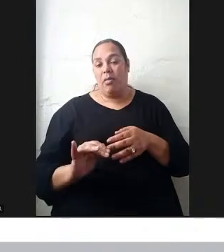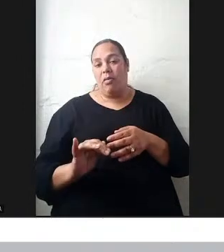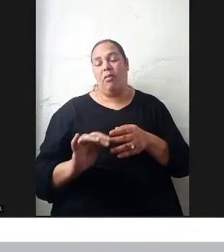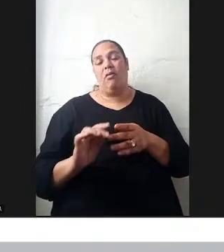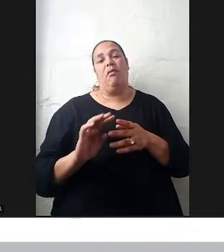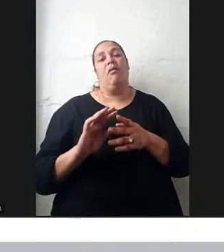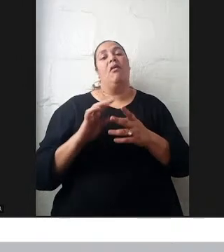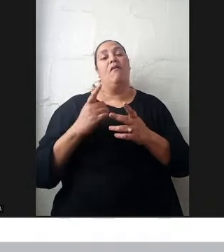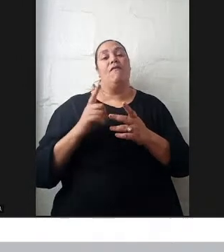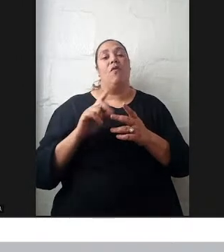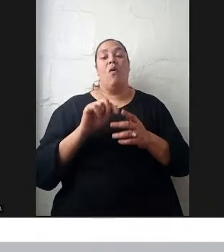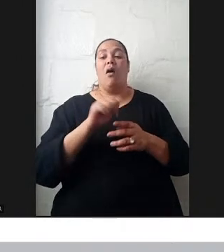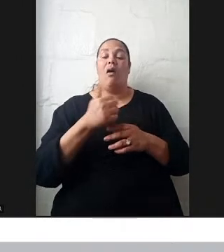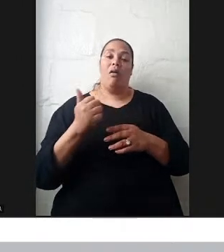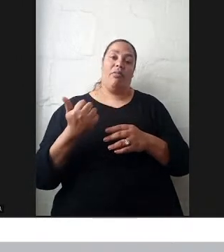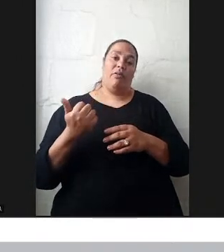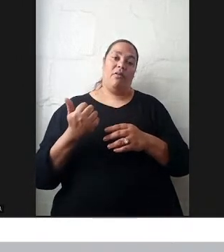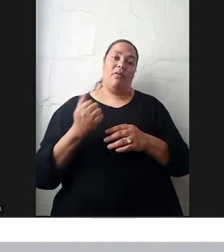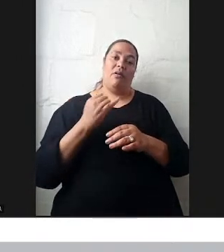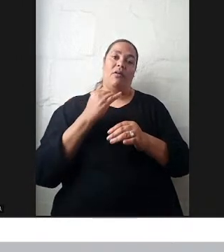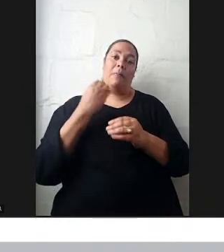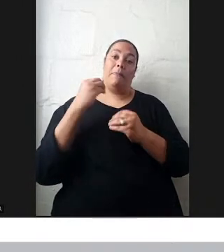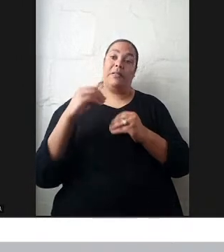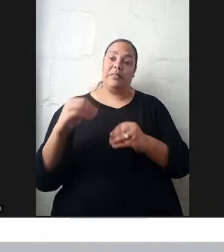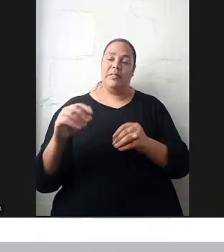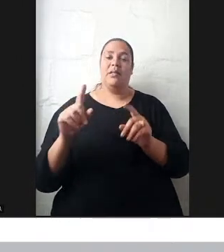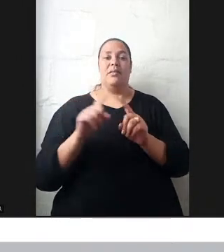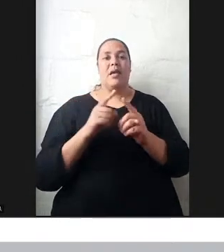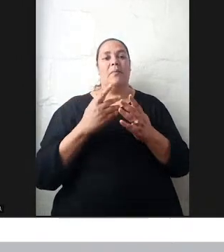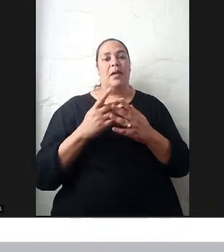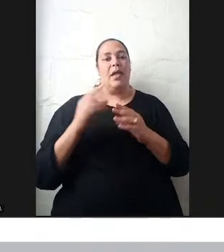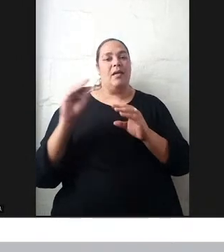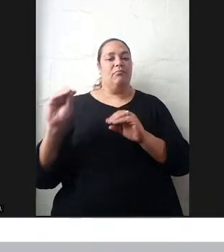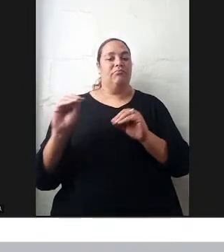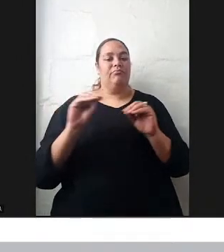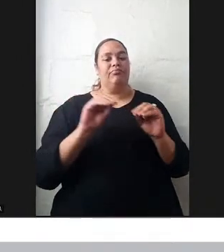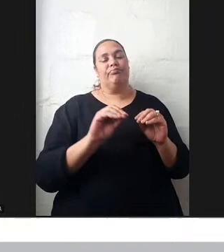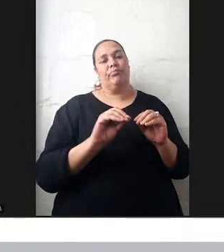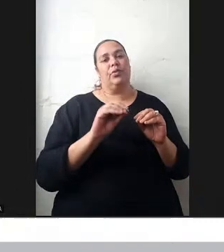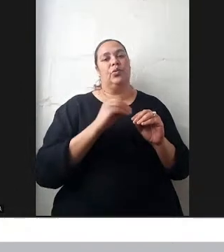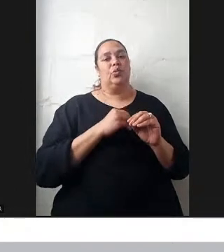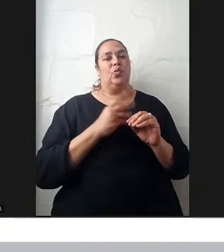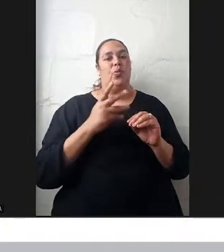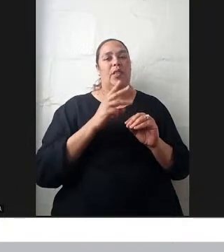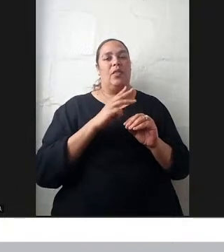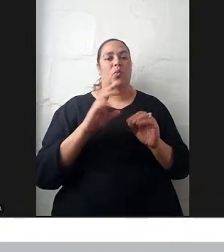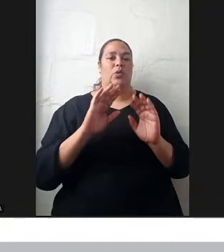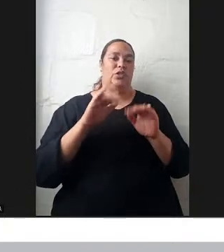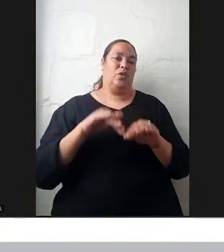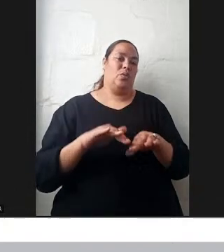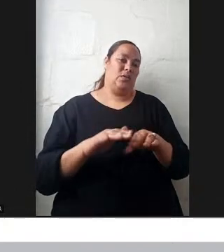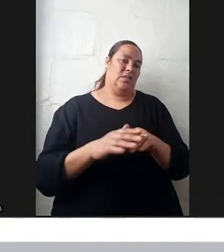other industries to also relocate to the West Coast.